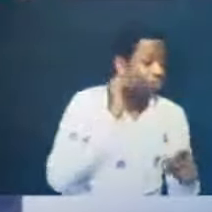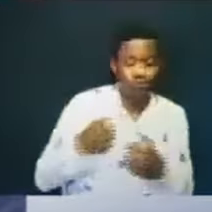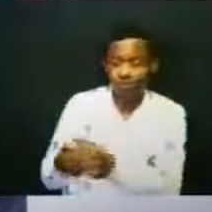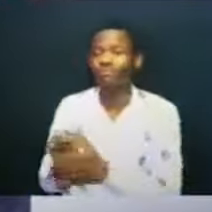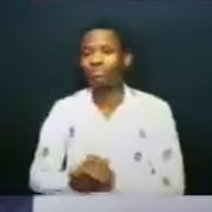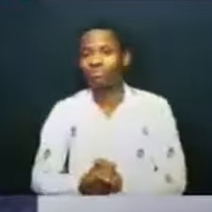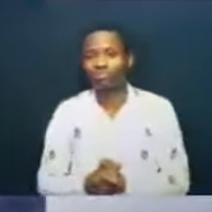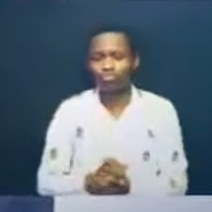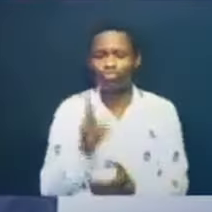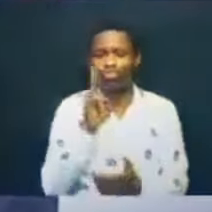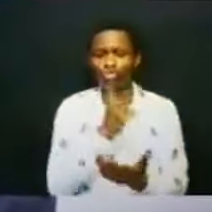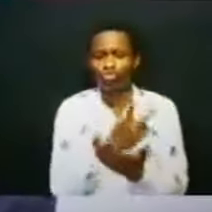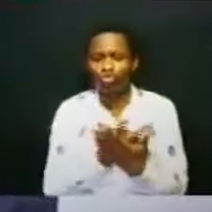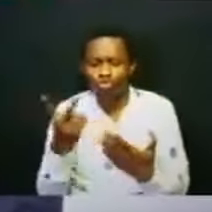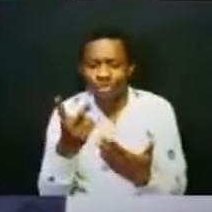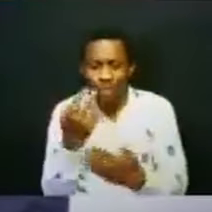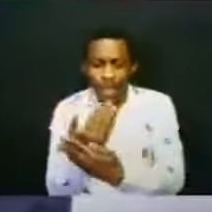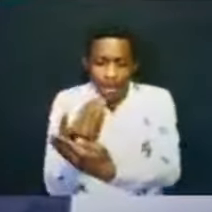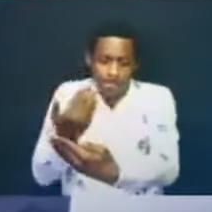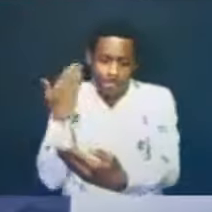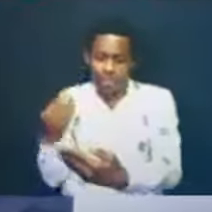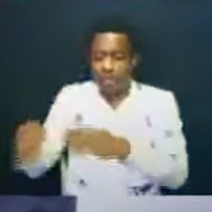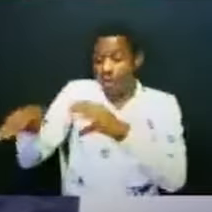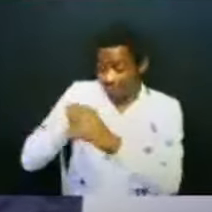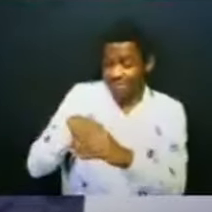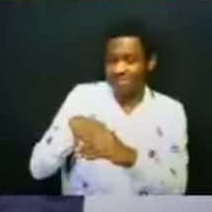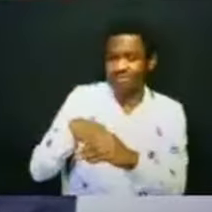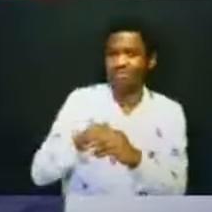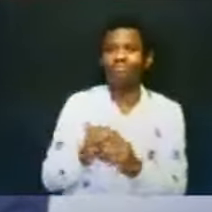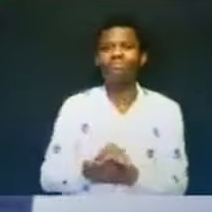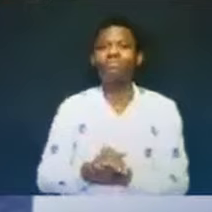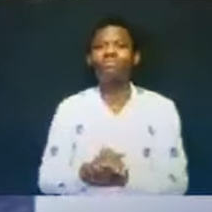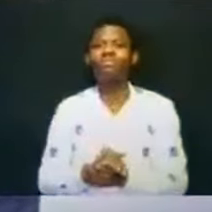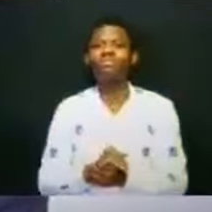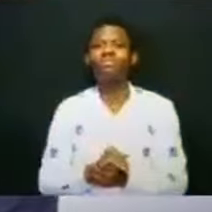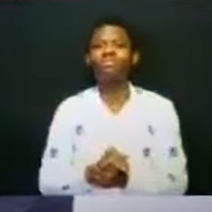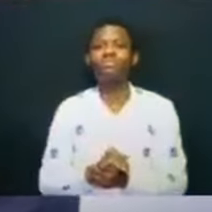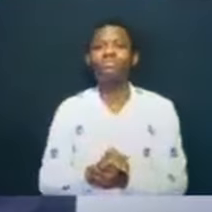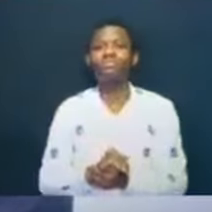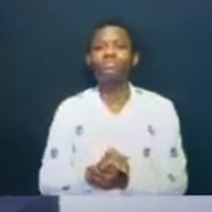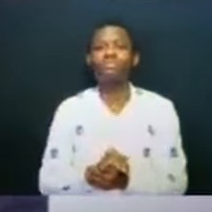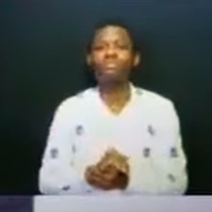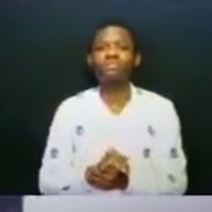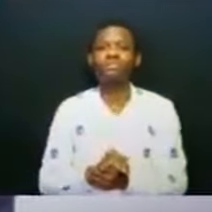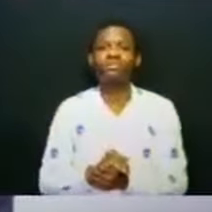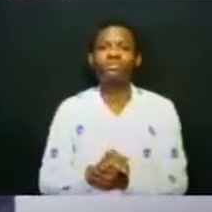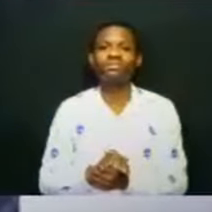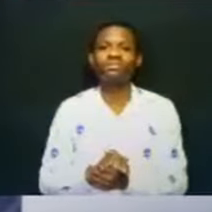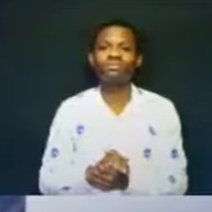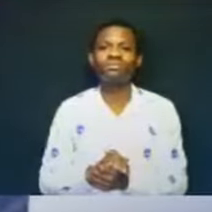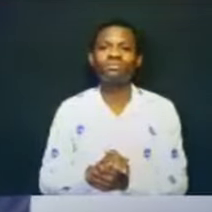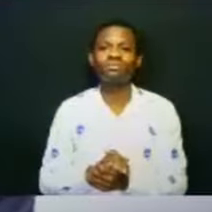Two weeks before the wedding. Ansana ombe ya ifrono be na otwi mienu pe pe pe pe. The bridesmaid